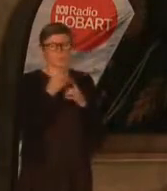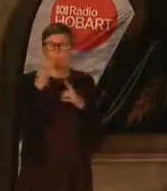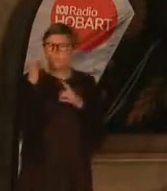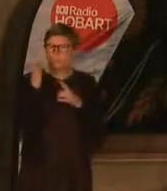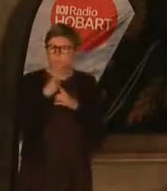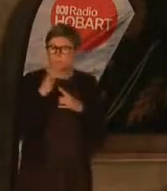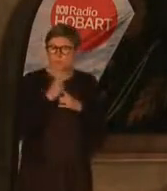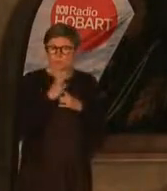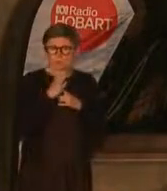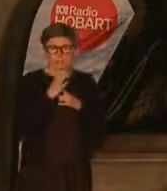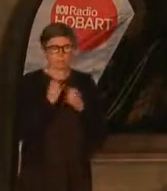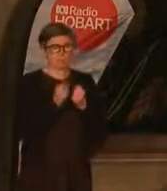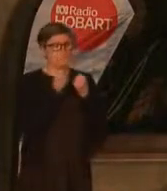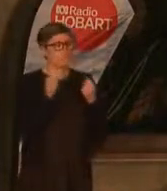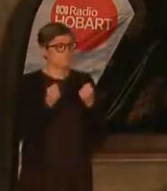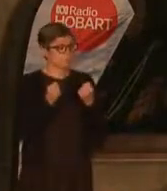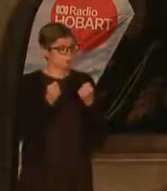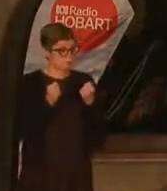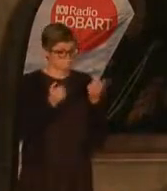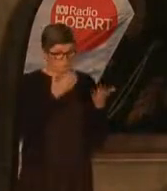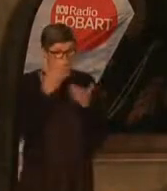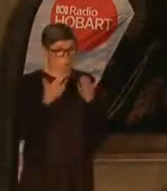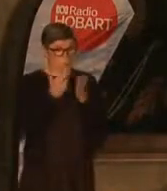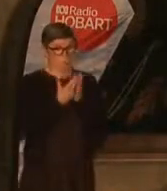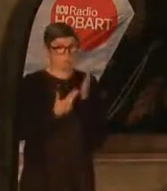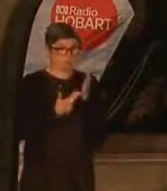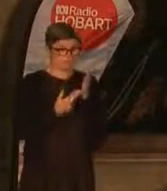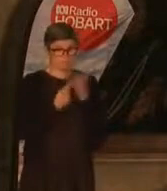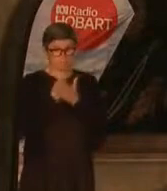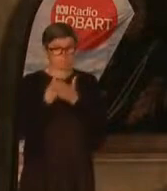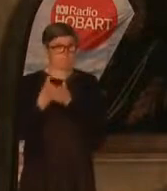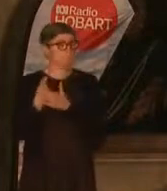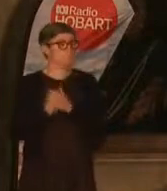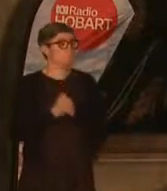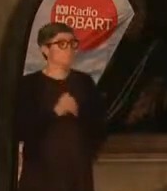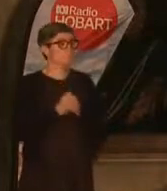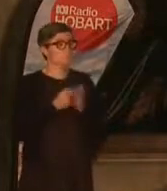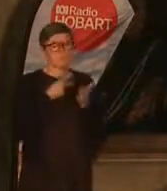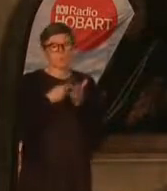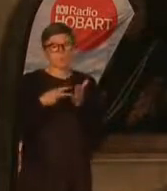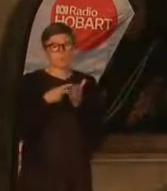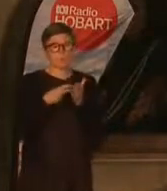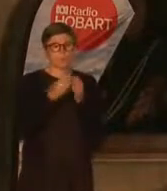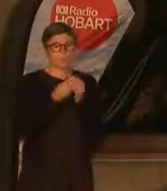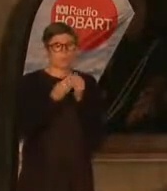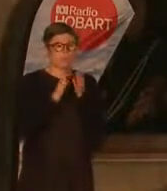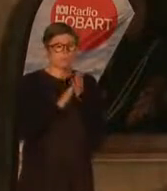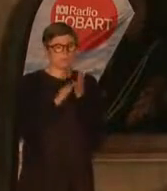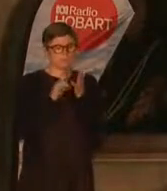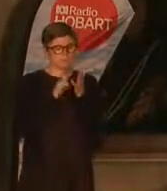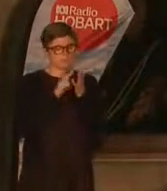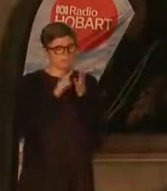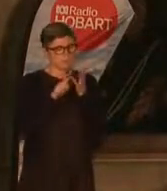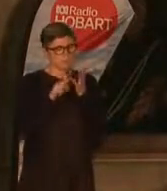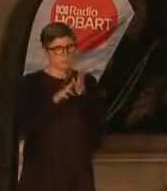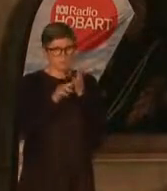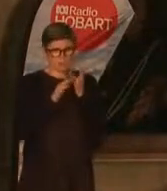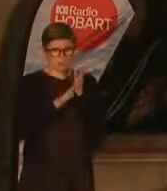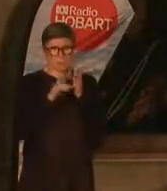influential contemporary performance artworks. The experience of walking with Nunami Sculthorpe-Green in Takara